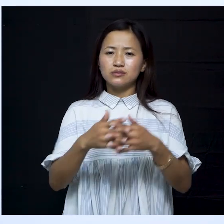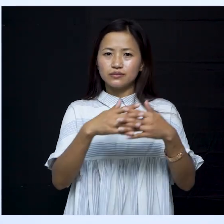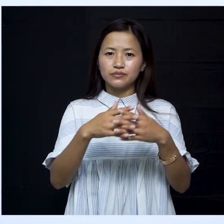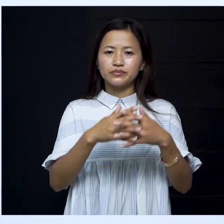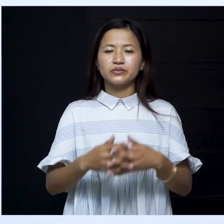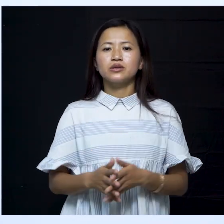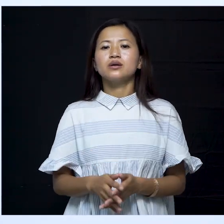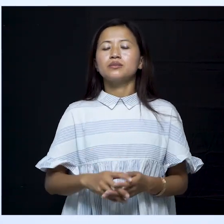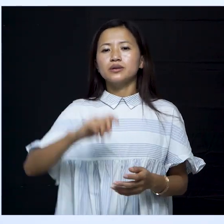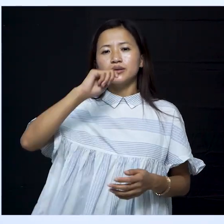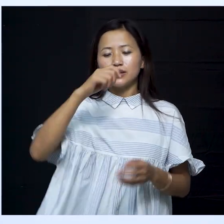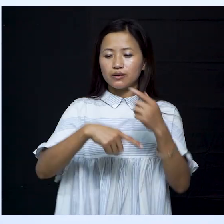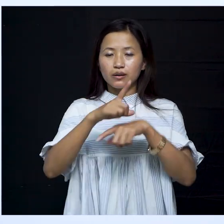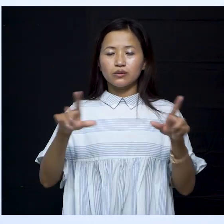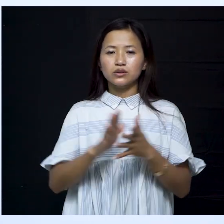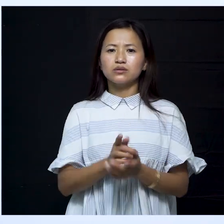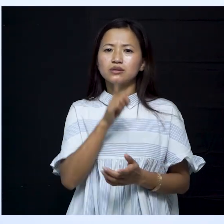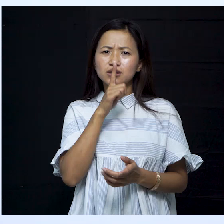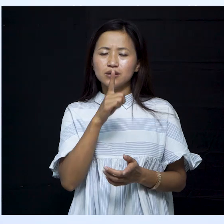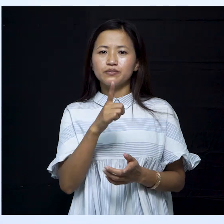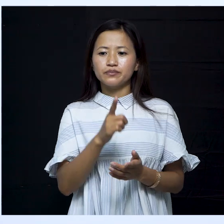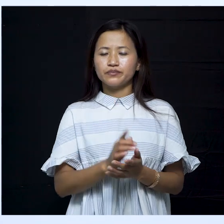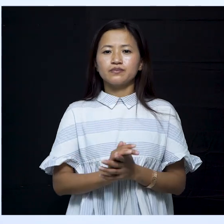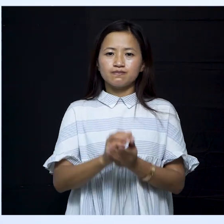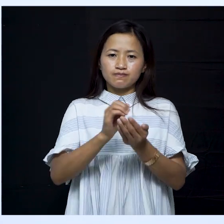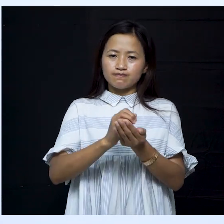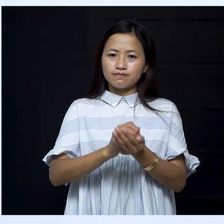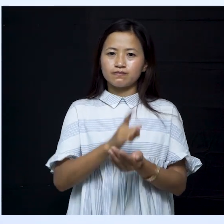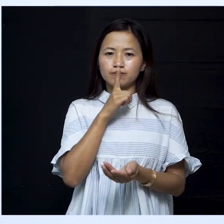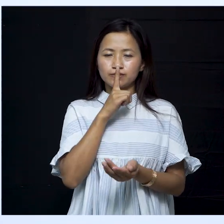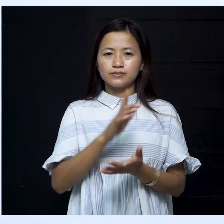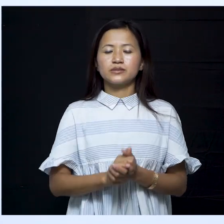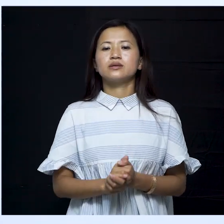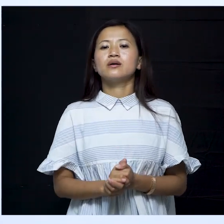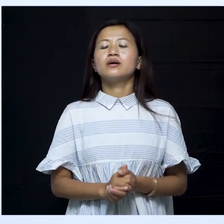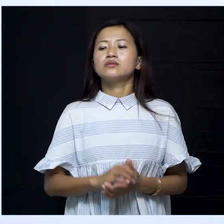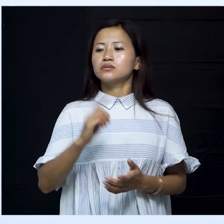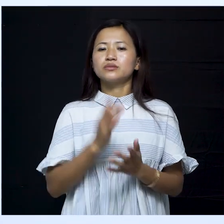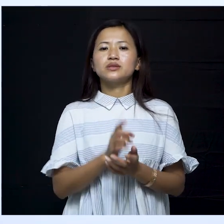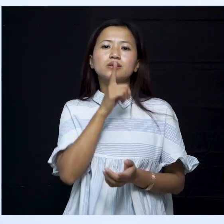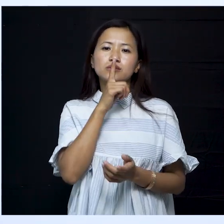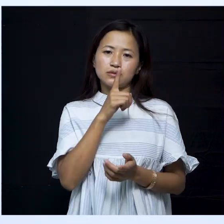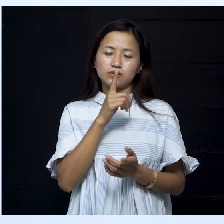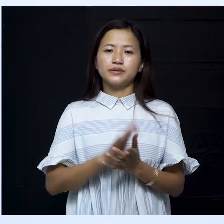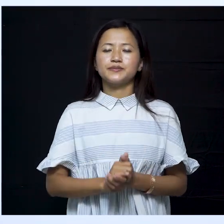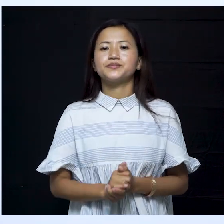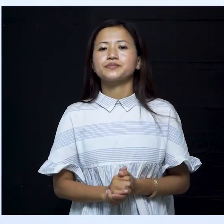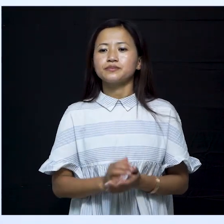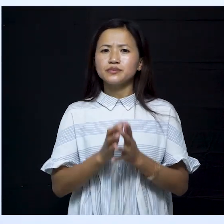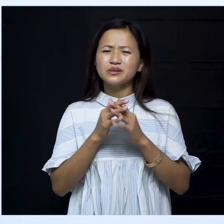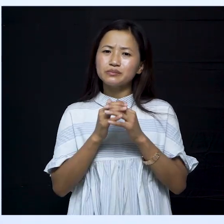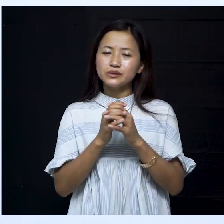quiet, or quiet please. Or in some cases, someone might just say quiet without even a polite word like